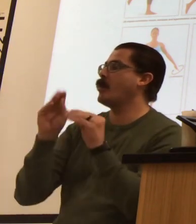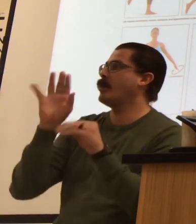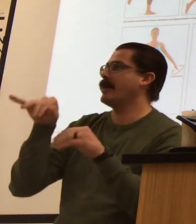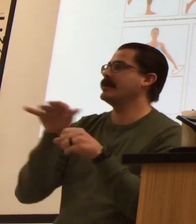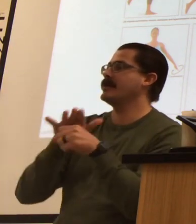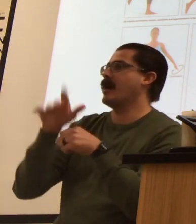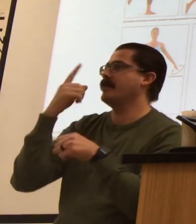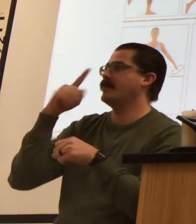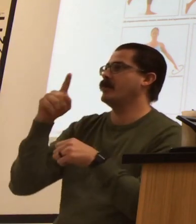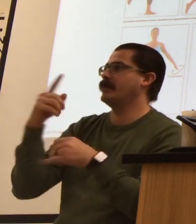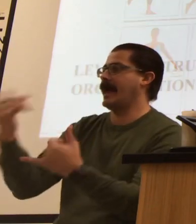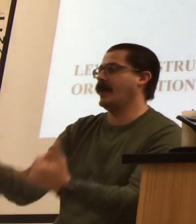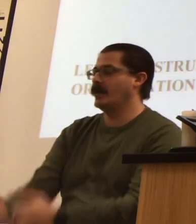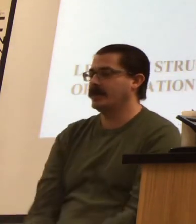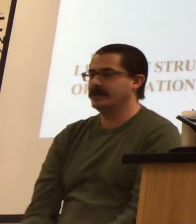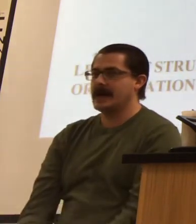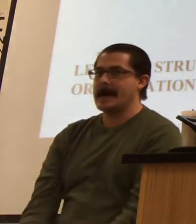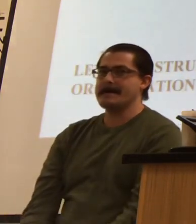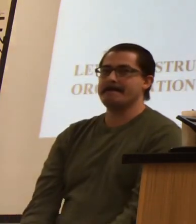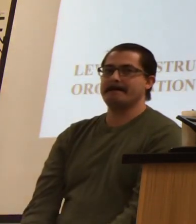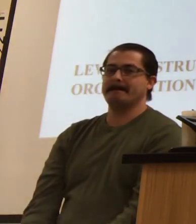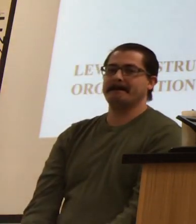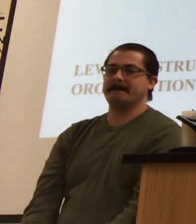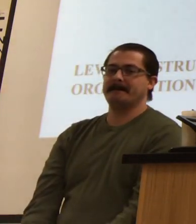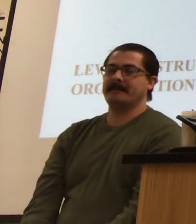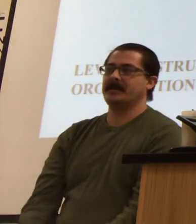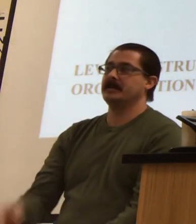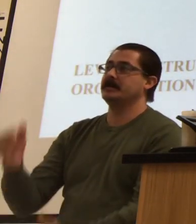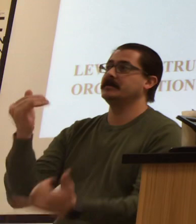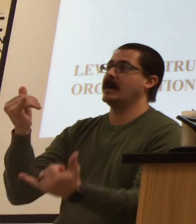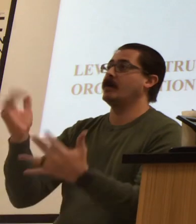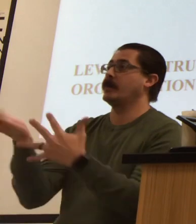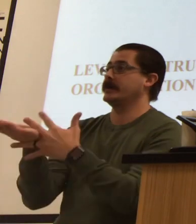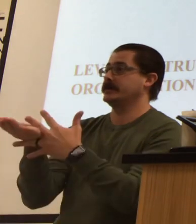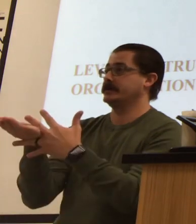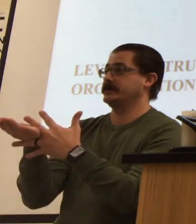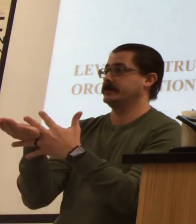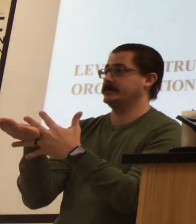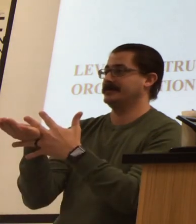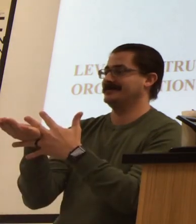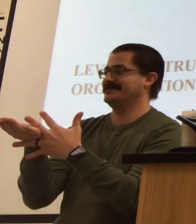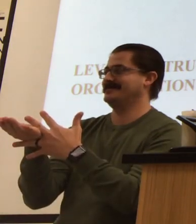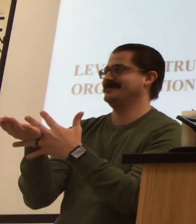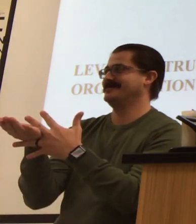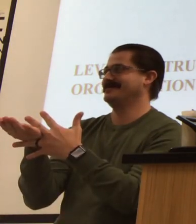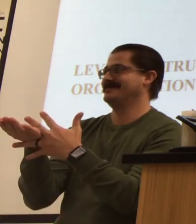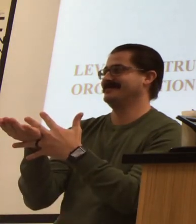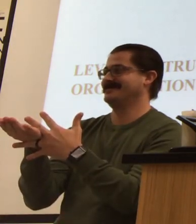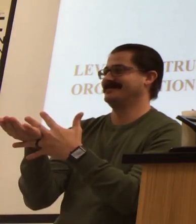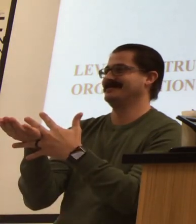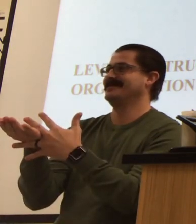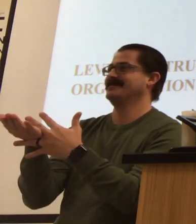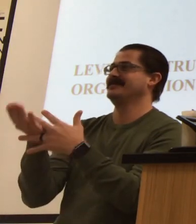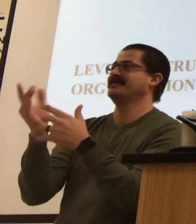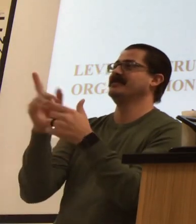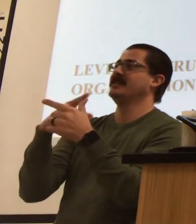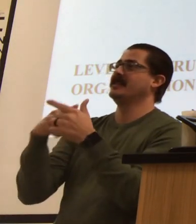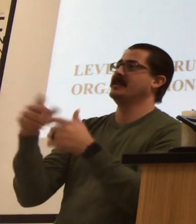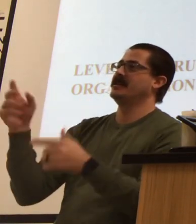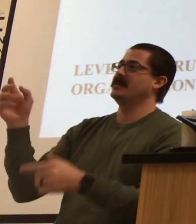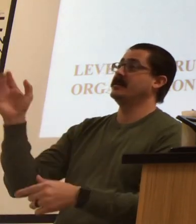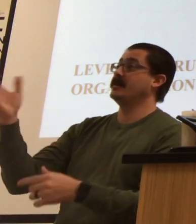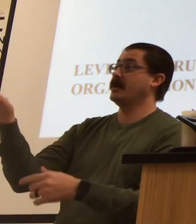first, well, for now anyways. And what I'd like to do is take a break, and we'll come back,